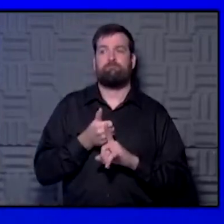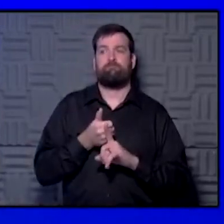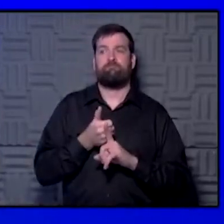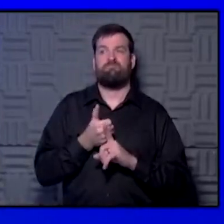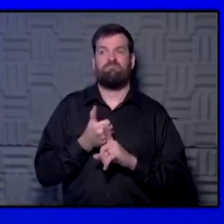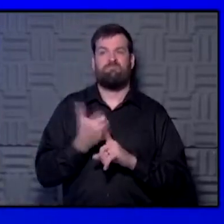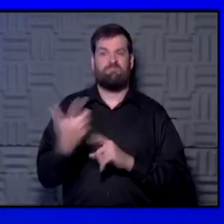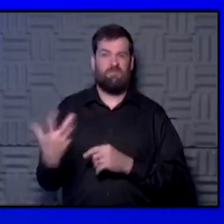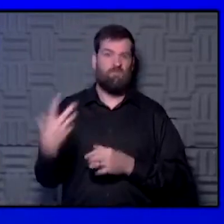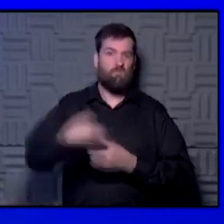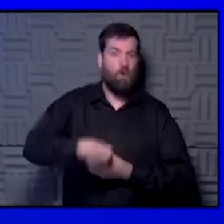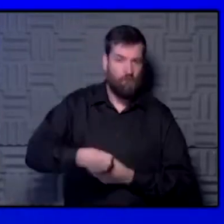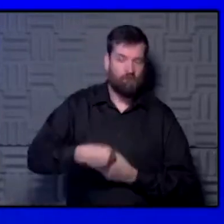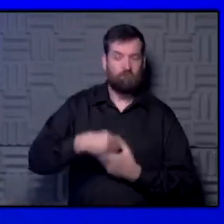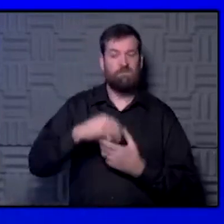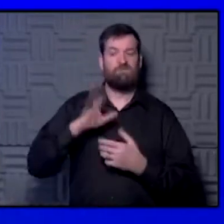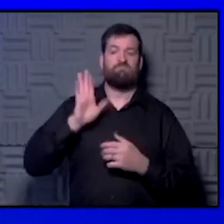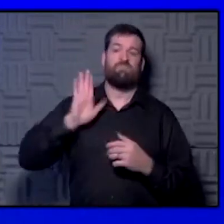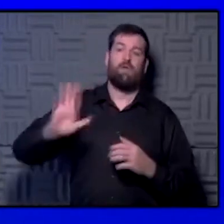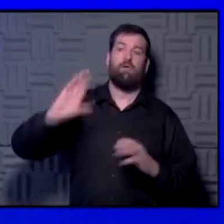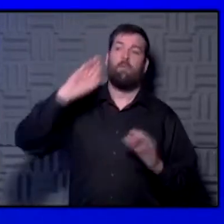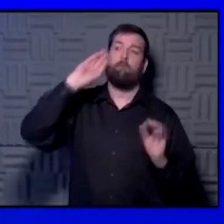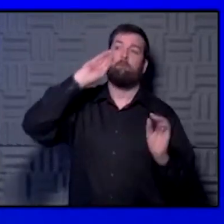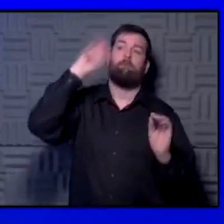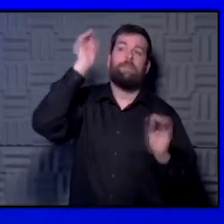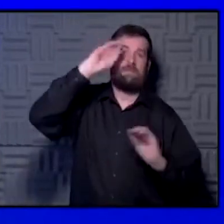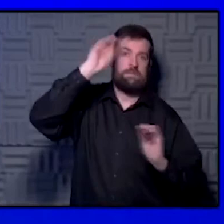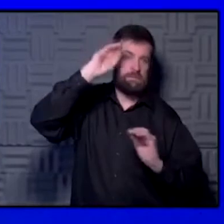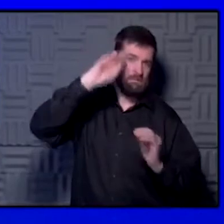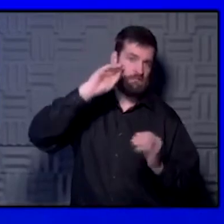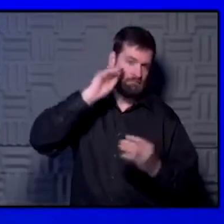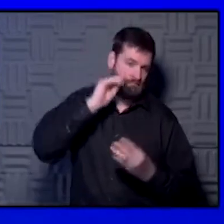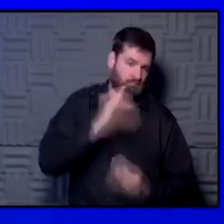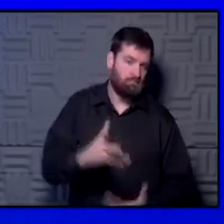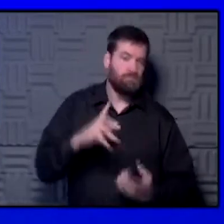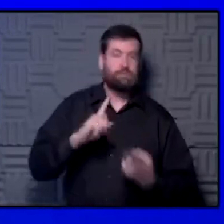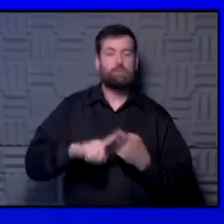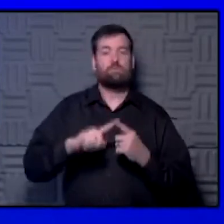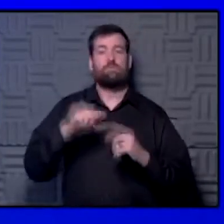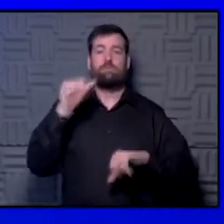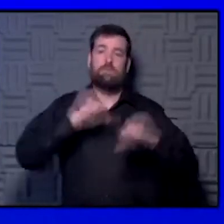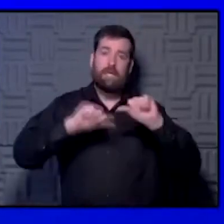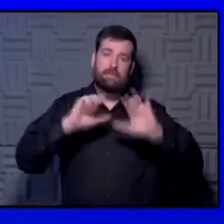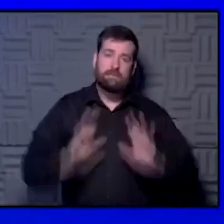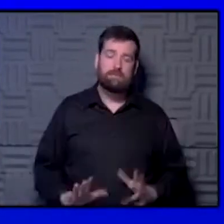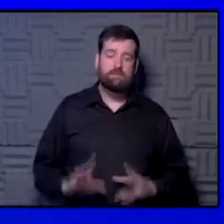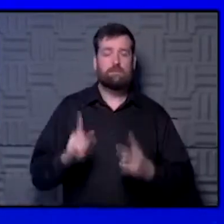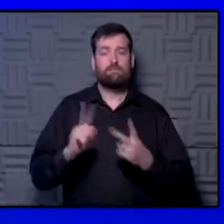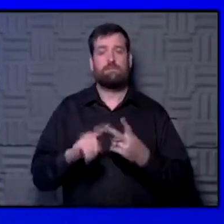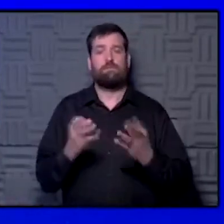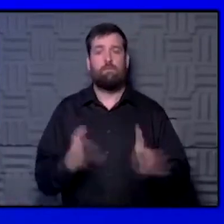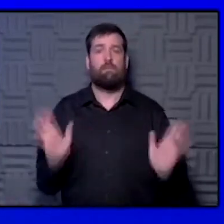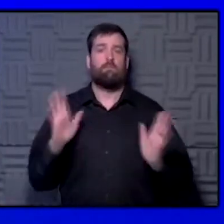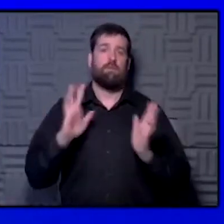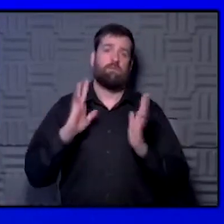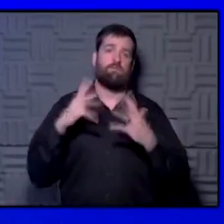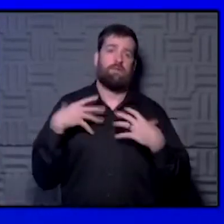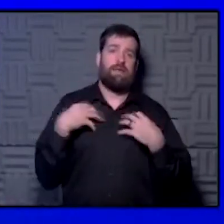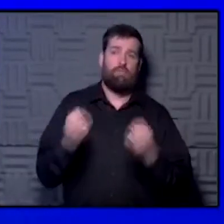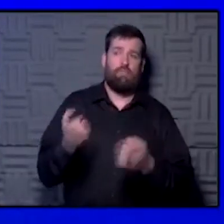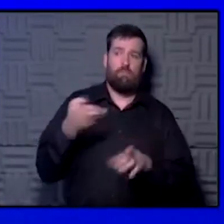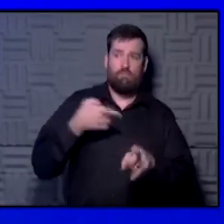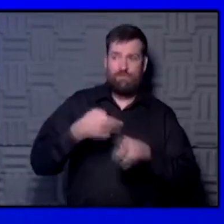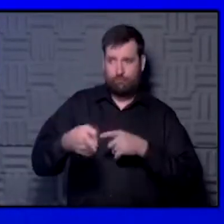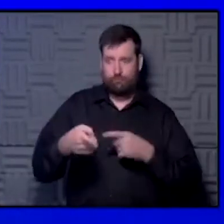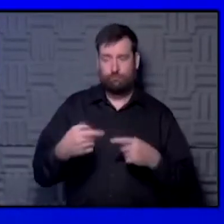stepping in and giving their opinion to the scientists and the medical and the public health professionals.